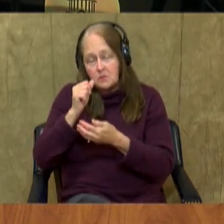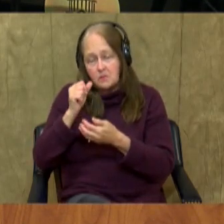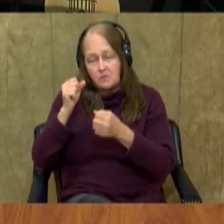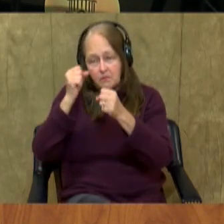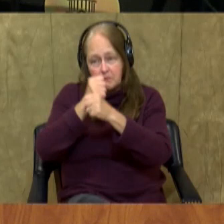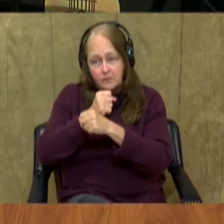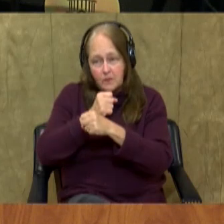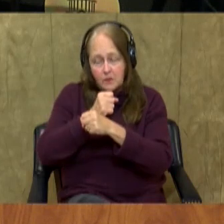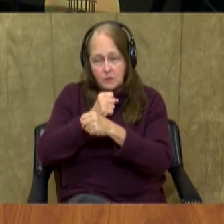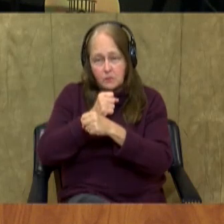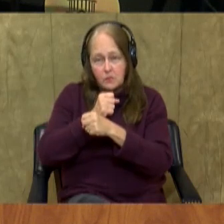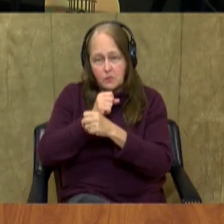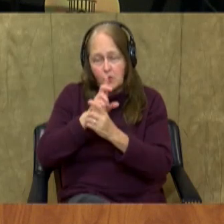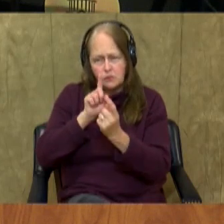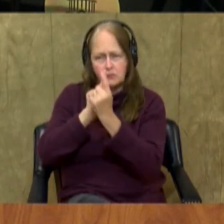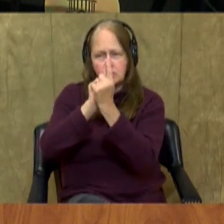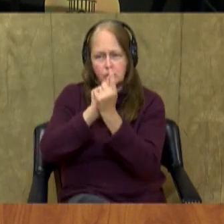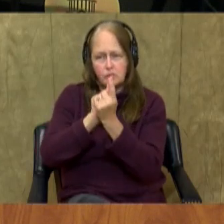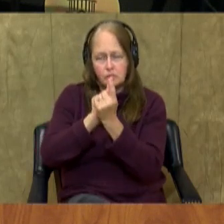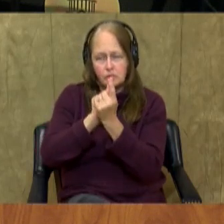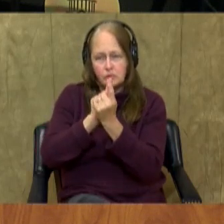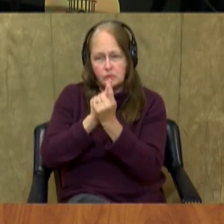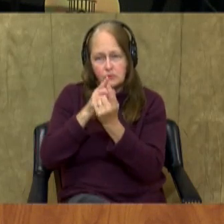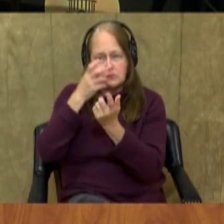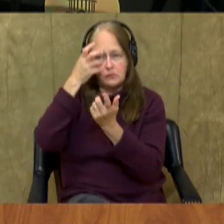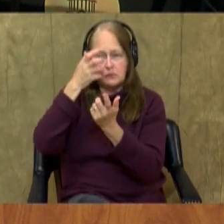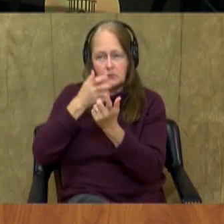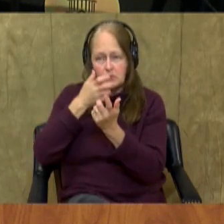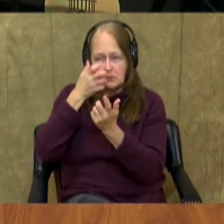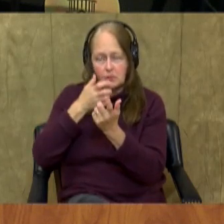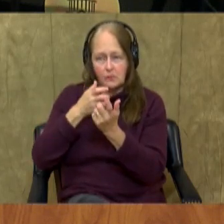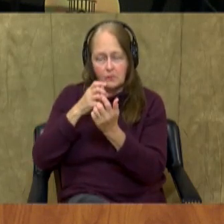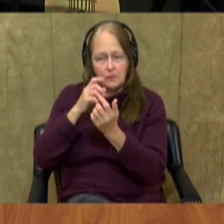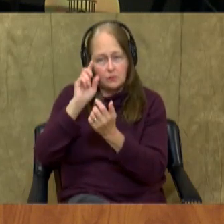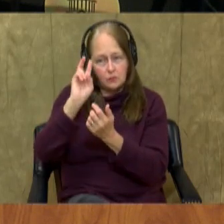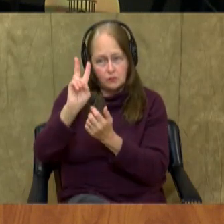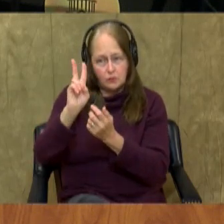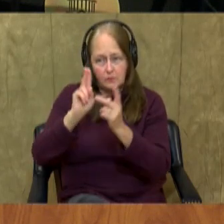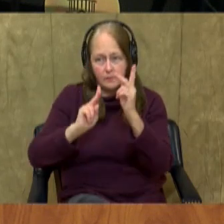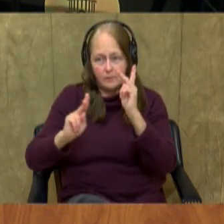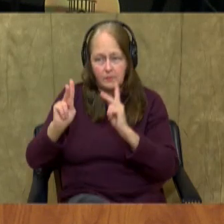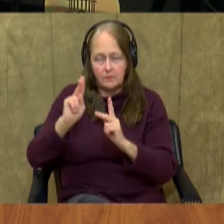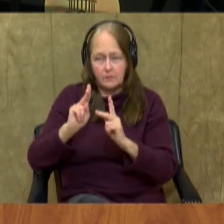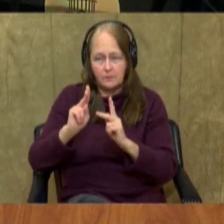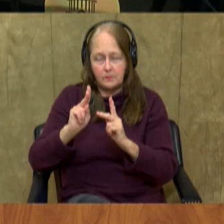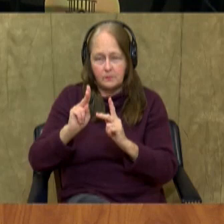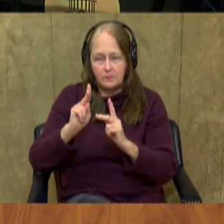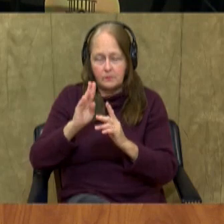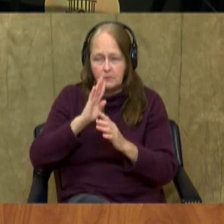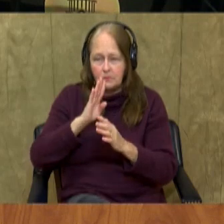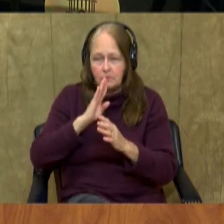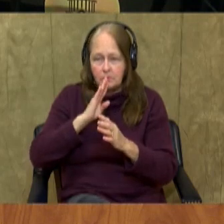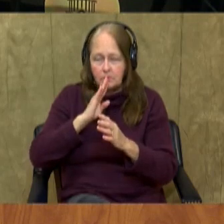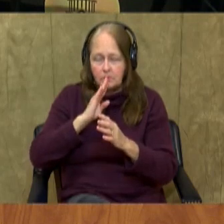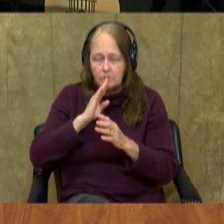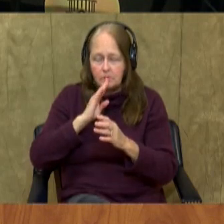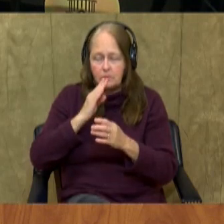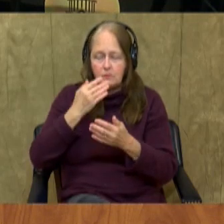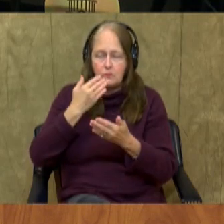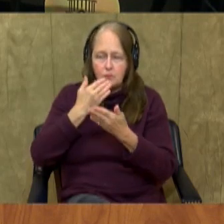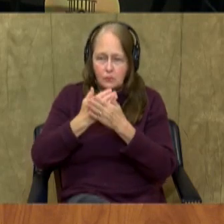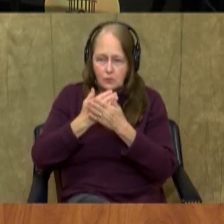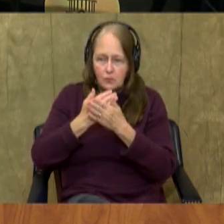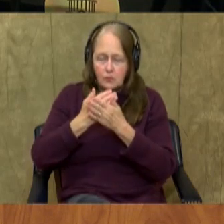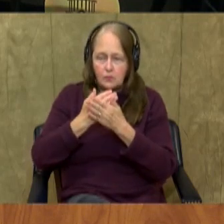fist fight or an altercation. An argument can simply be two people arguing valid points to